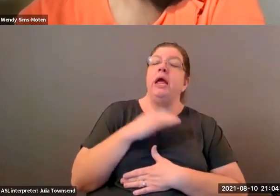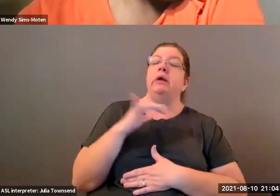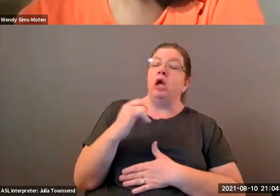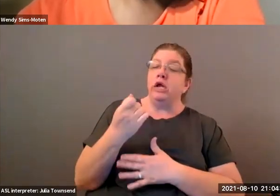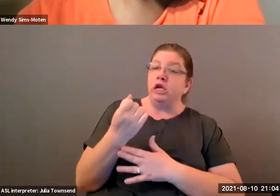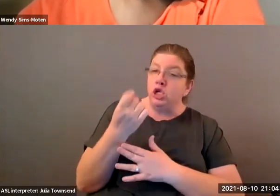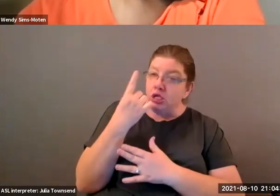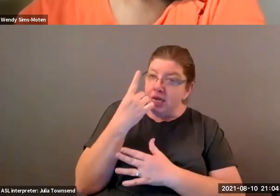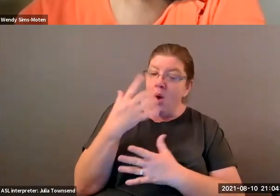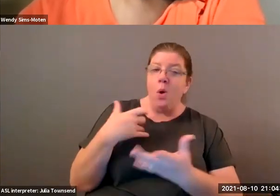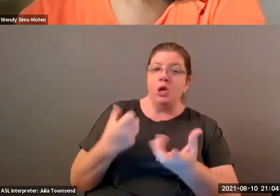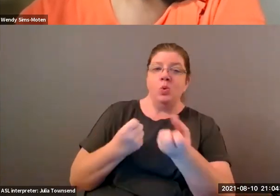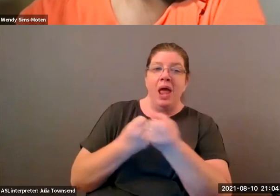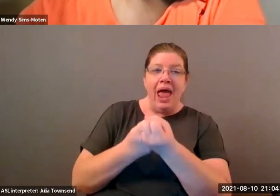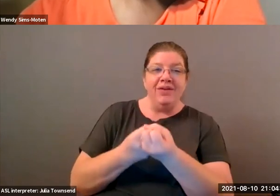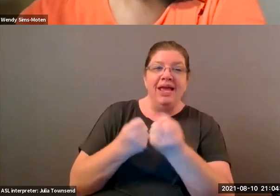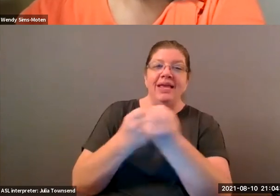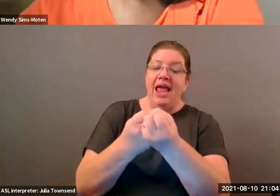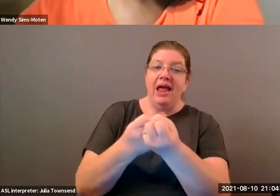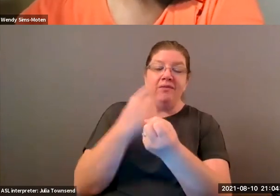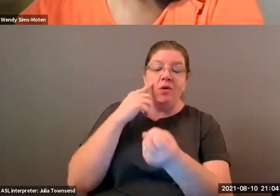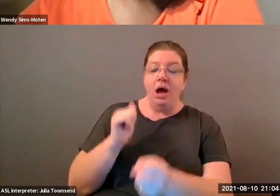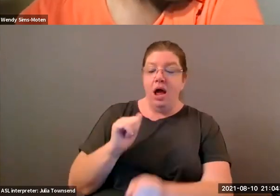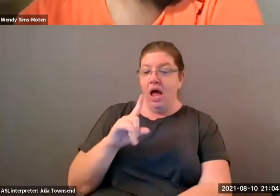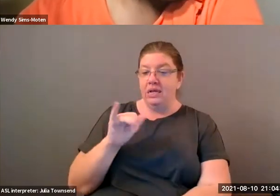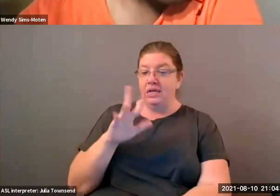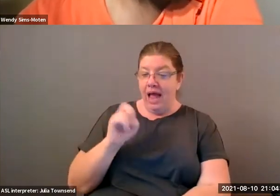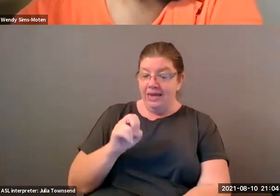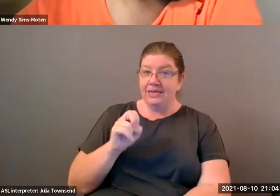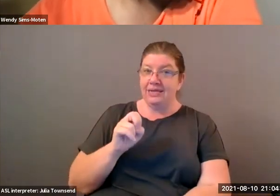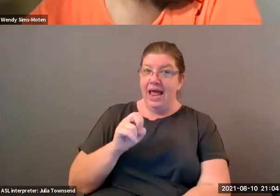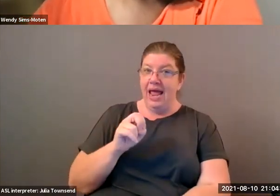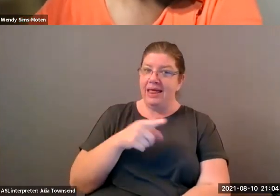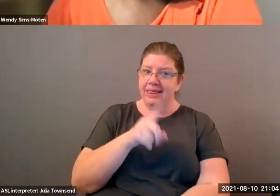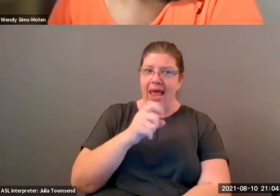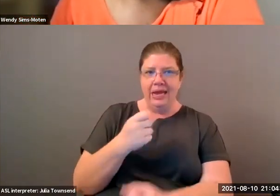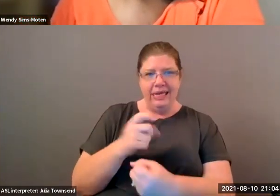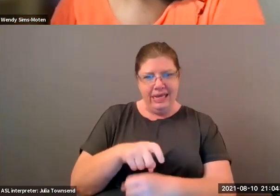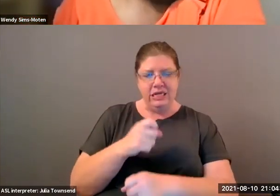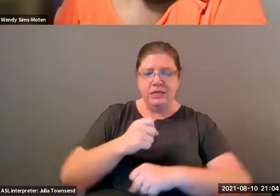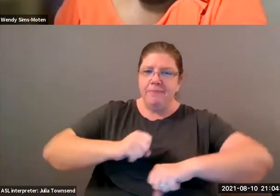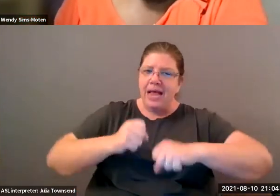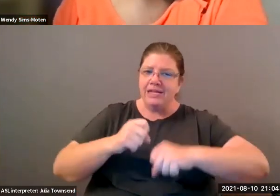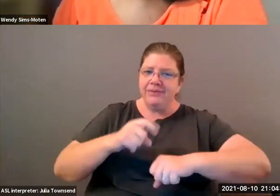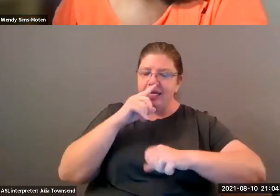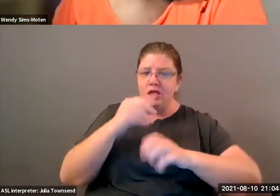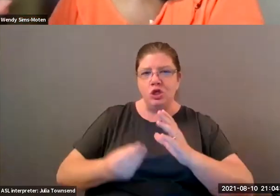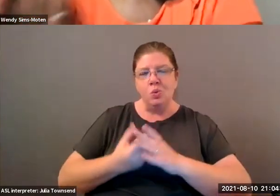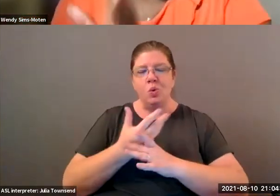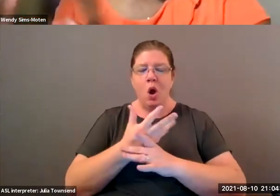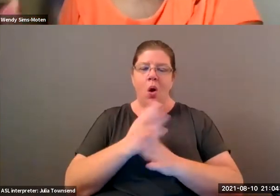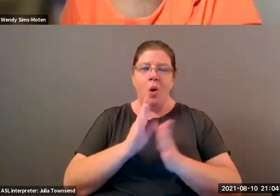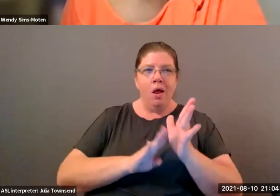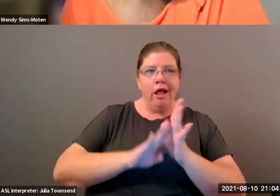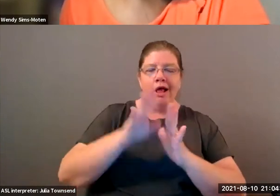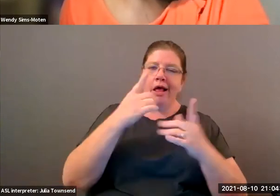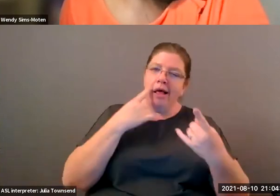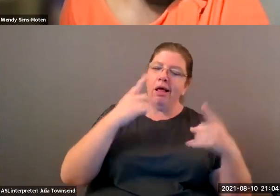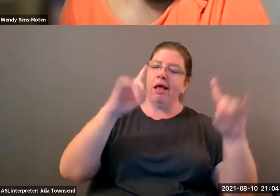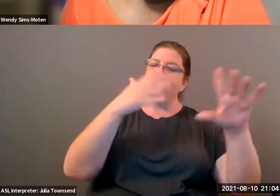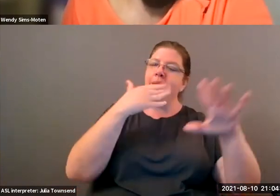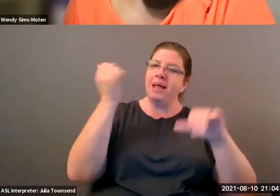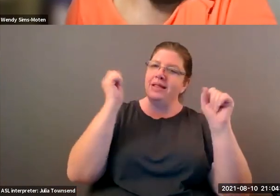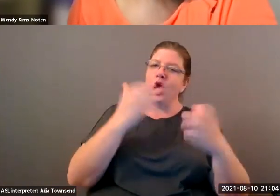and really want to advocate for, you know, at Adelante, the space that their kids need to grow and be, you know, the best that they can be in a good